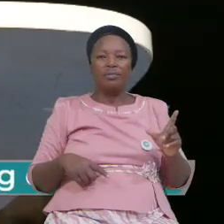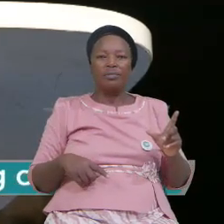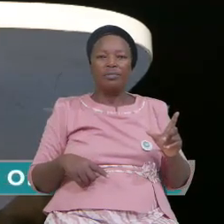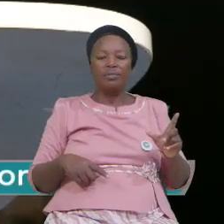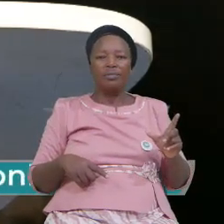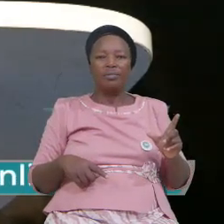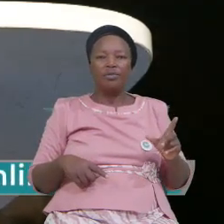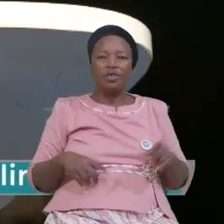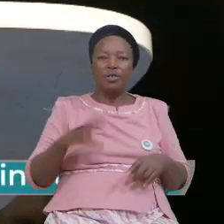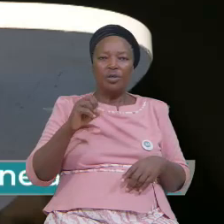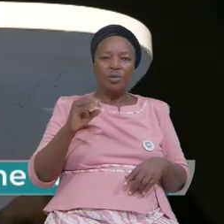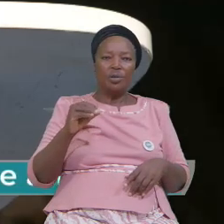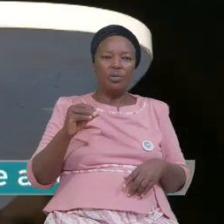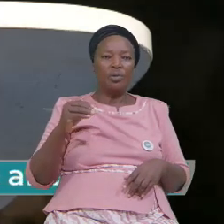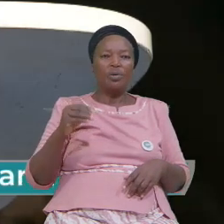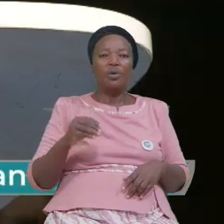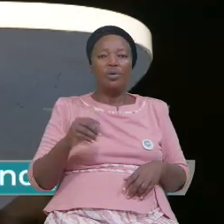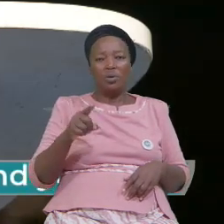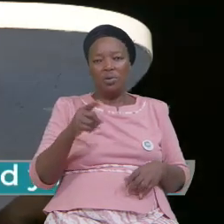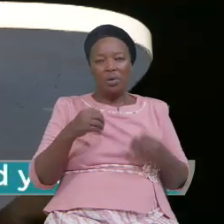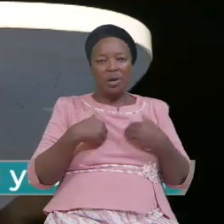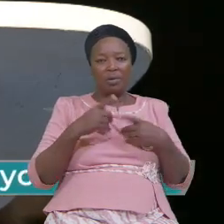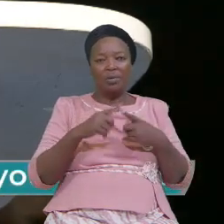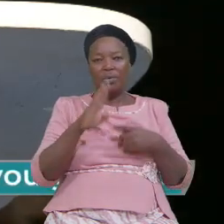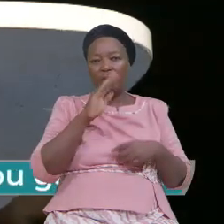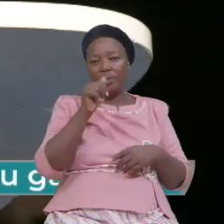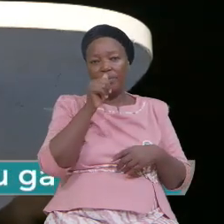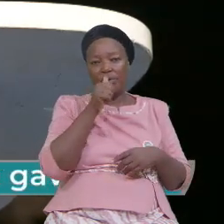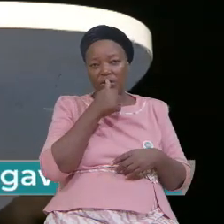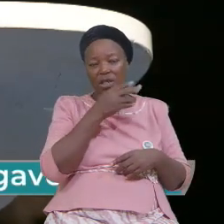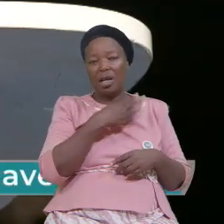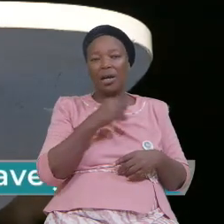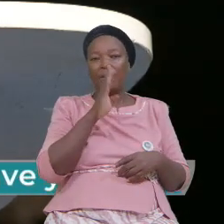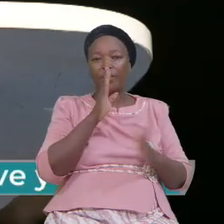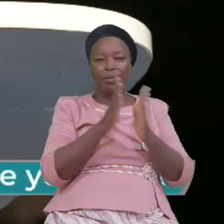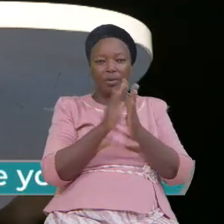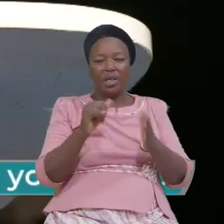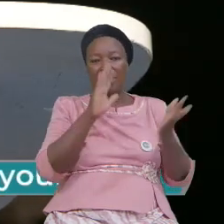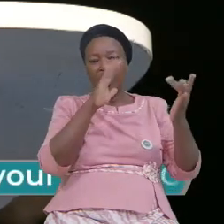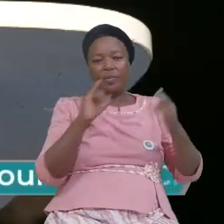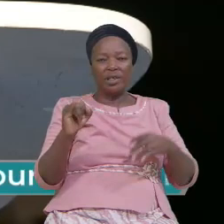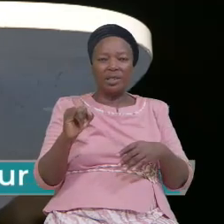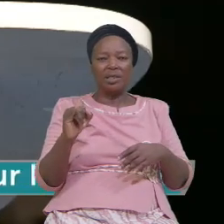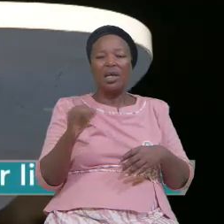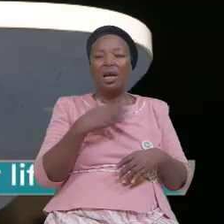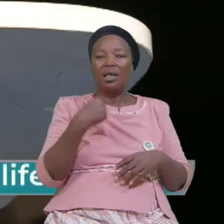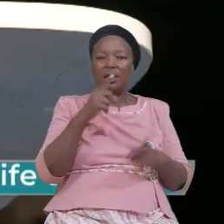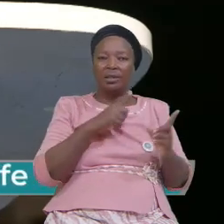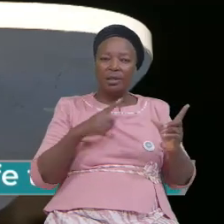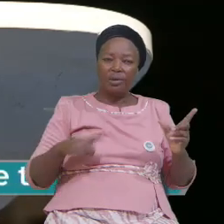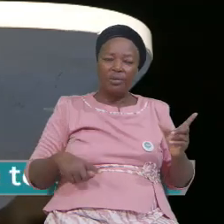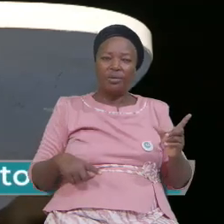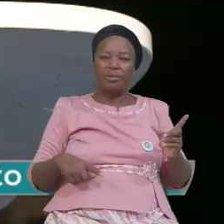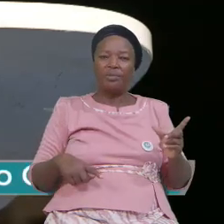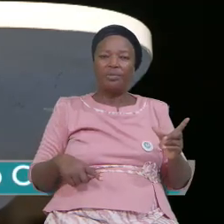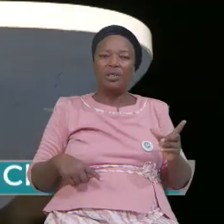So be patient and be praying and tell the Lord,